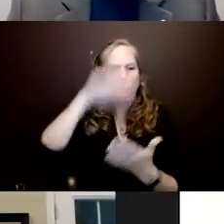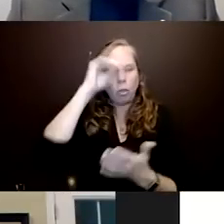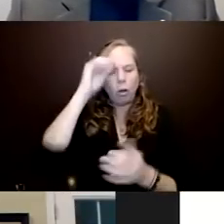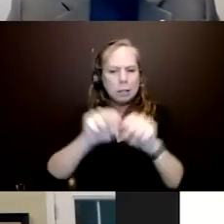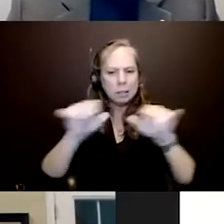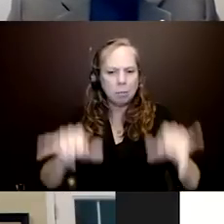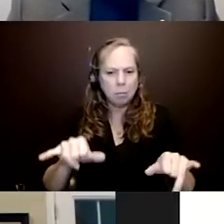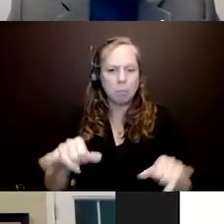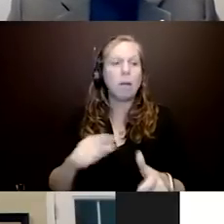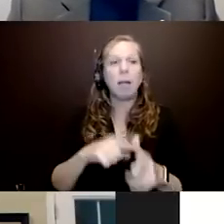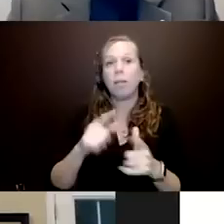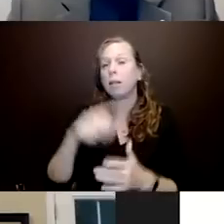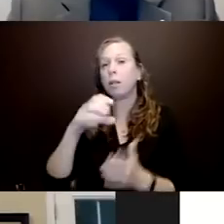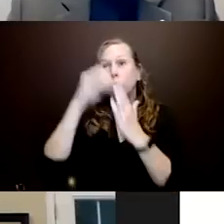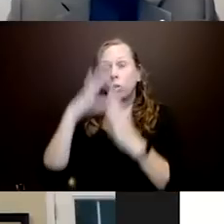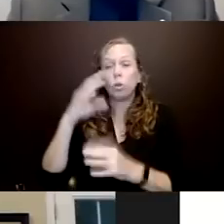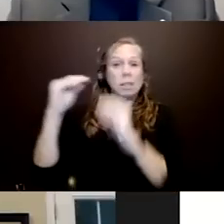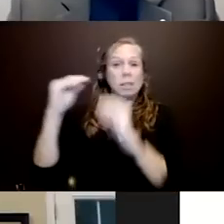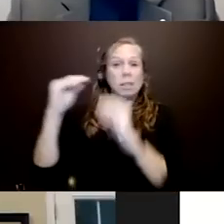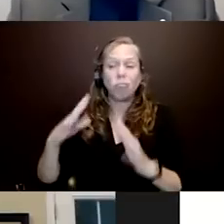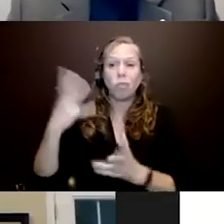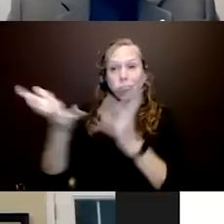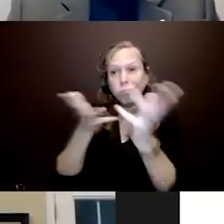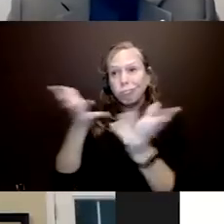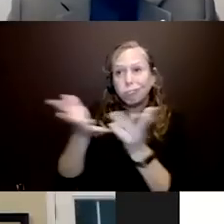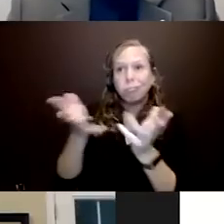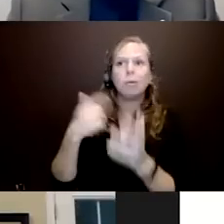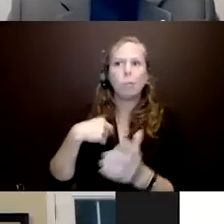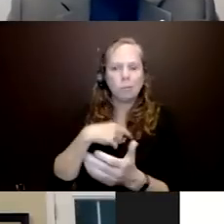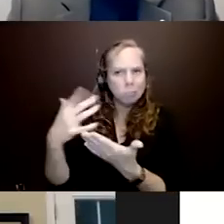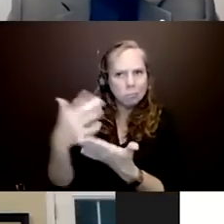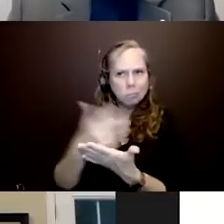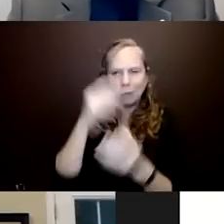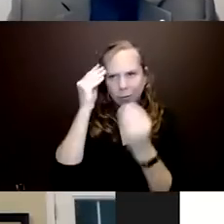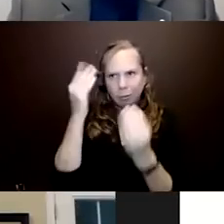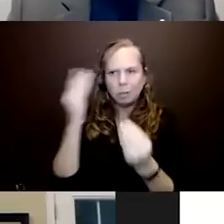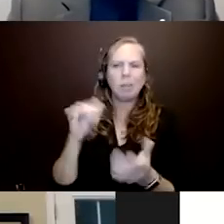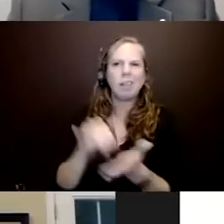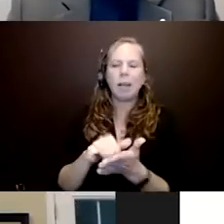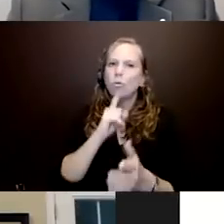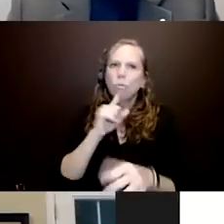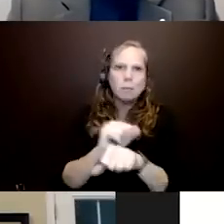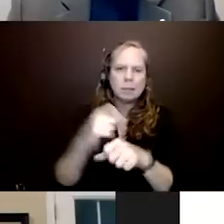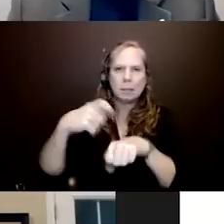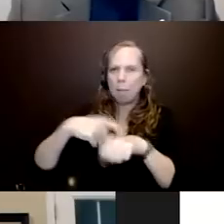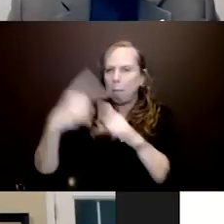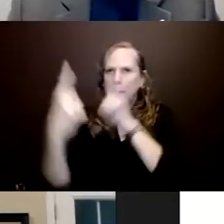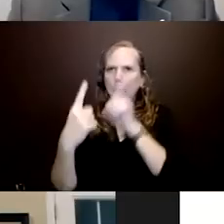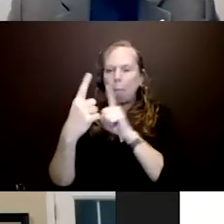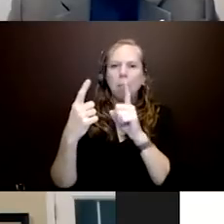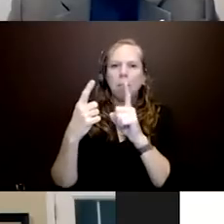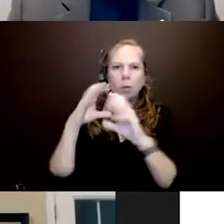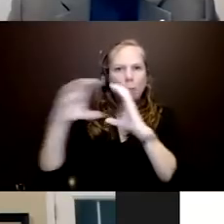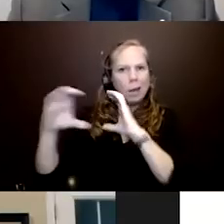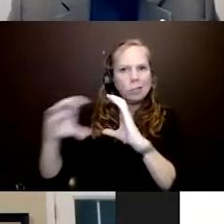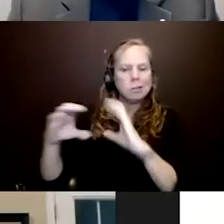during student-teacher interactions, during synchronous instruction, that live, real-time communication between students and teachers, and a